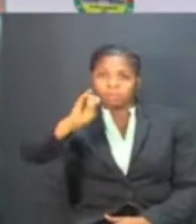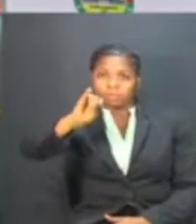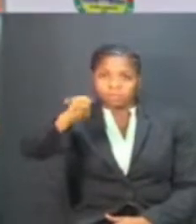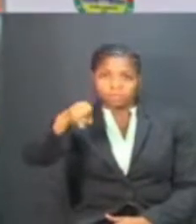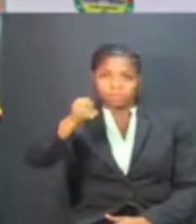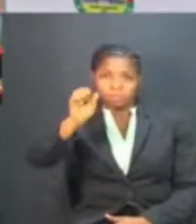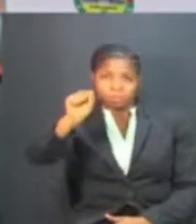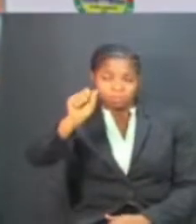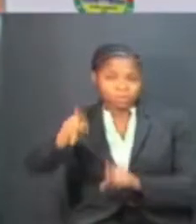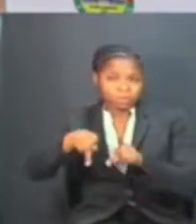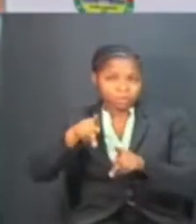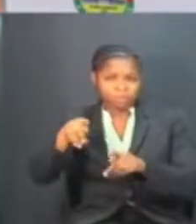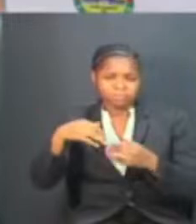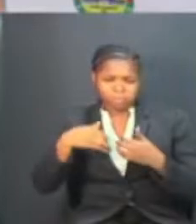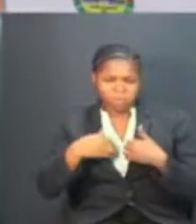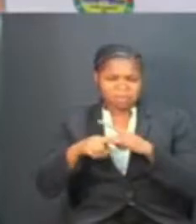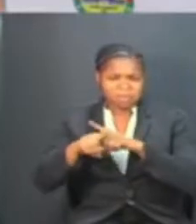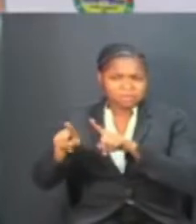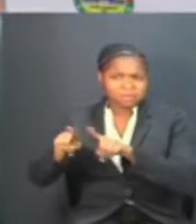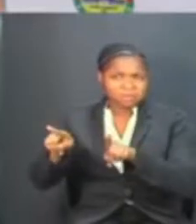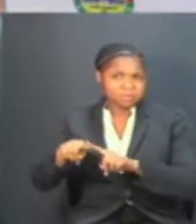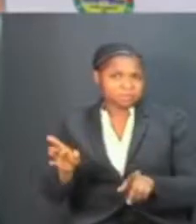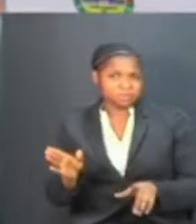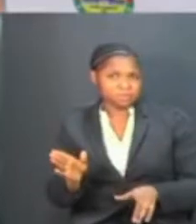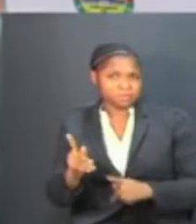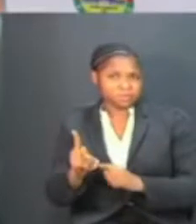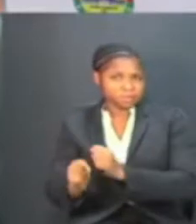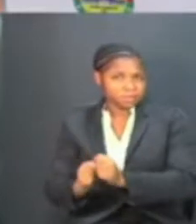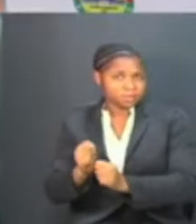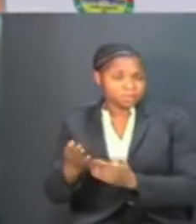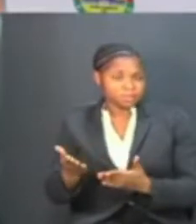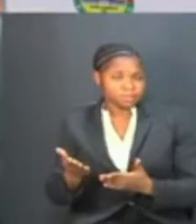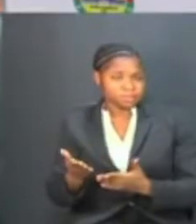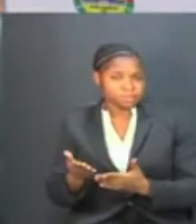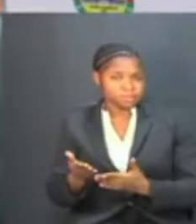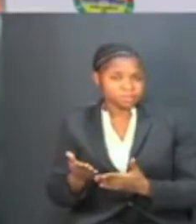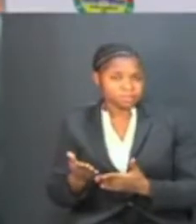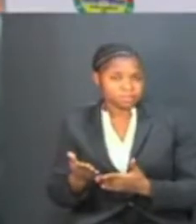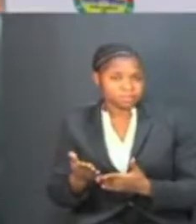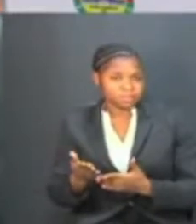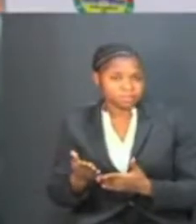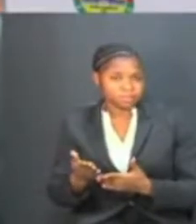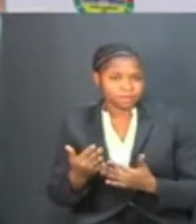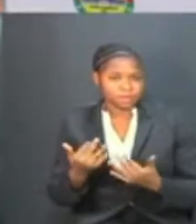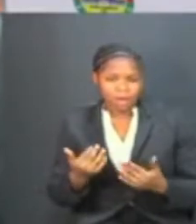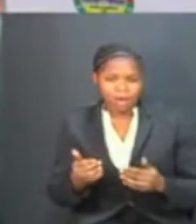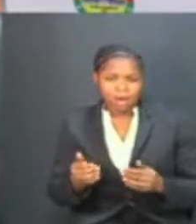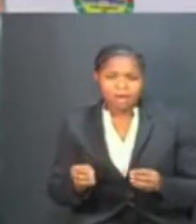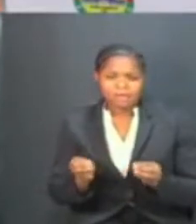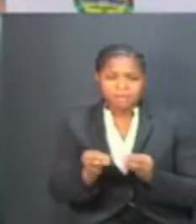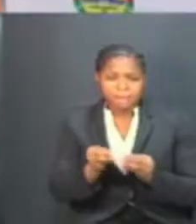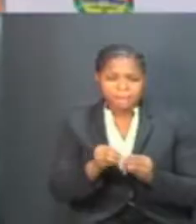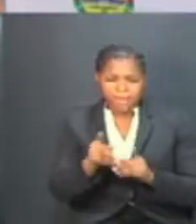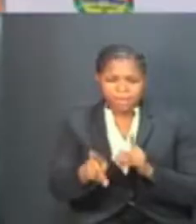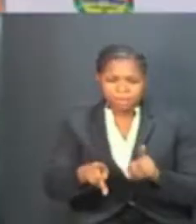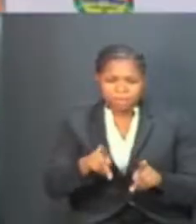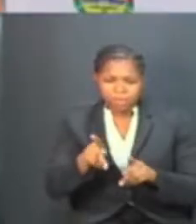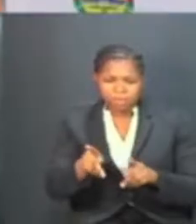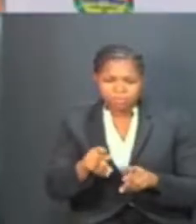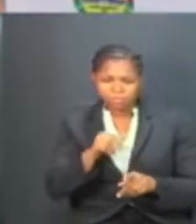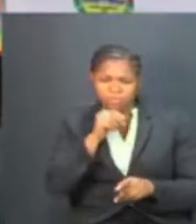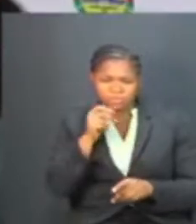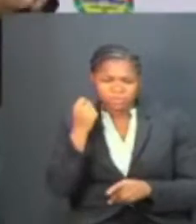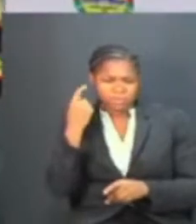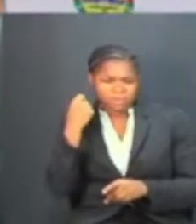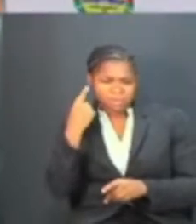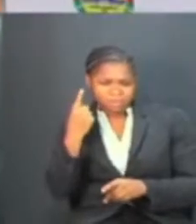If you watch the sewing, Mr. Speaker, many people do not understand and they cannot use the sewing to tell which